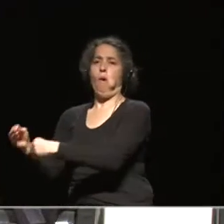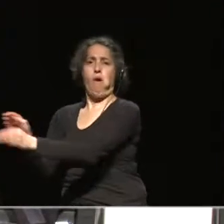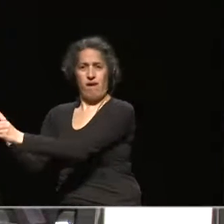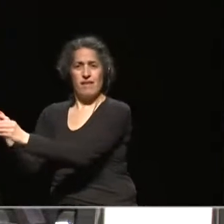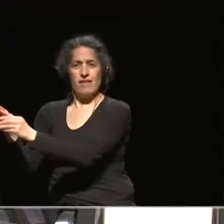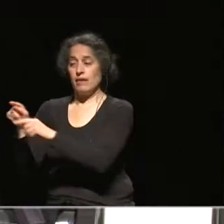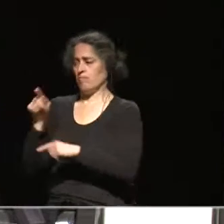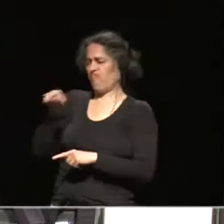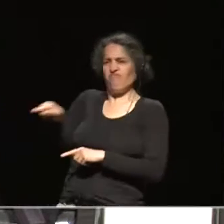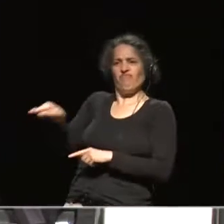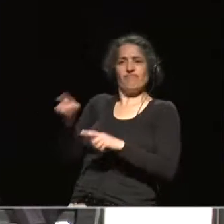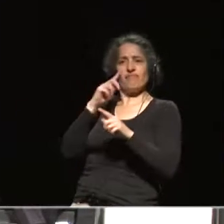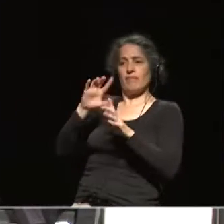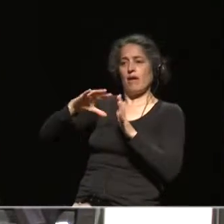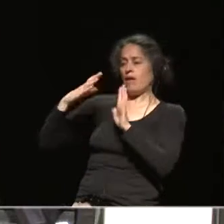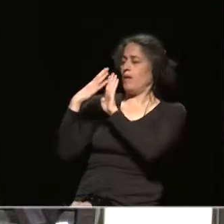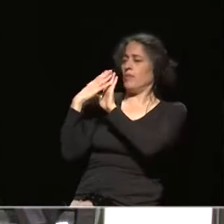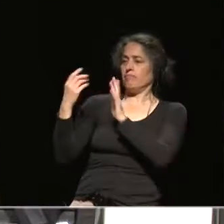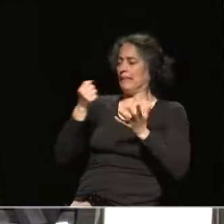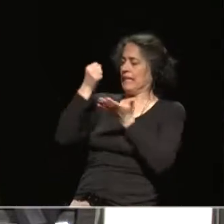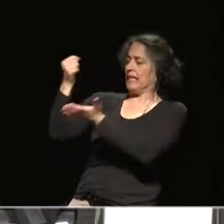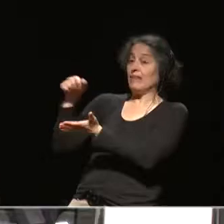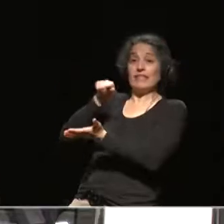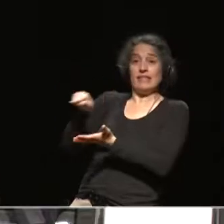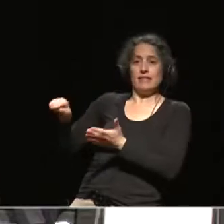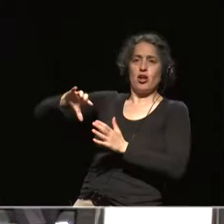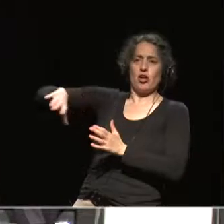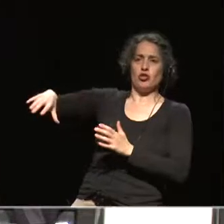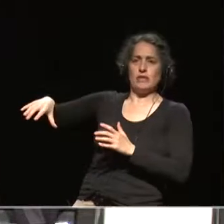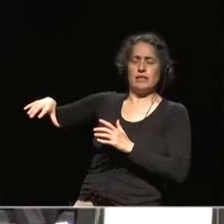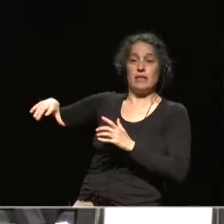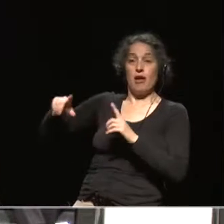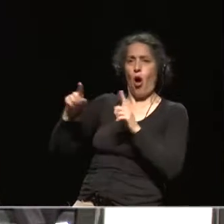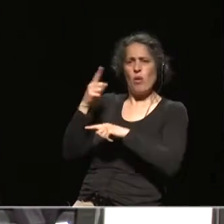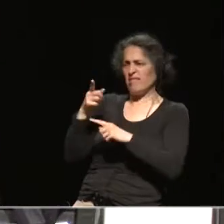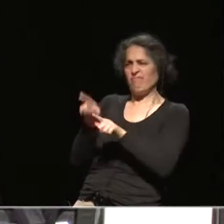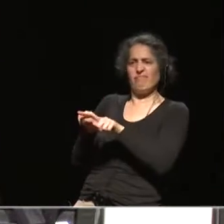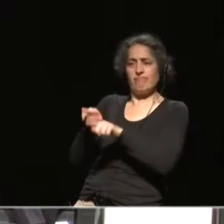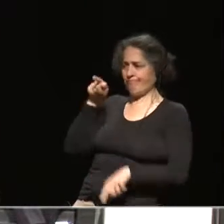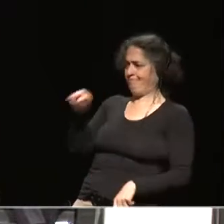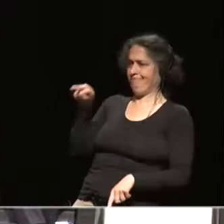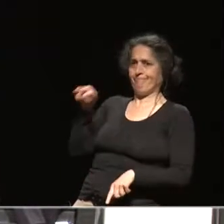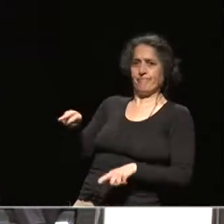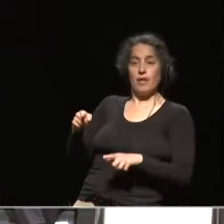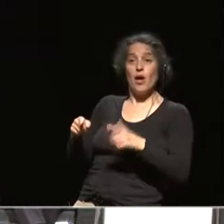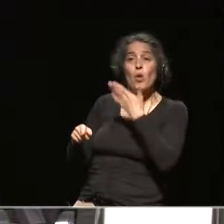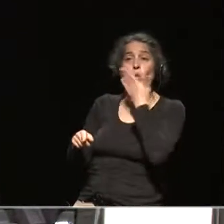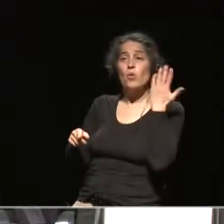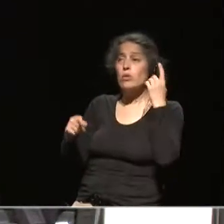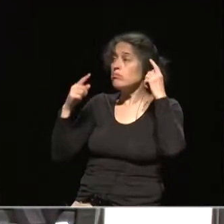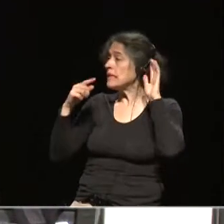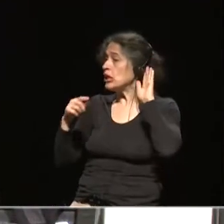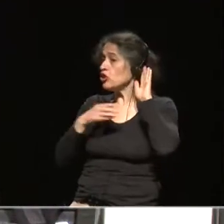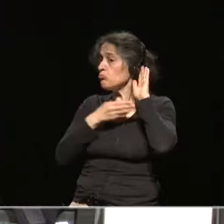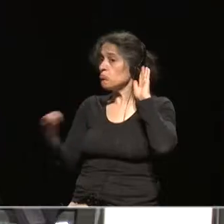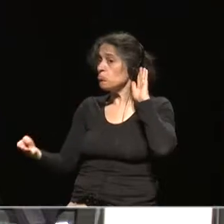has 2 sides. Yes, and also here in this panel, I hardly hear anything about those who give. Maybe we should